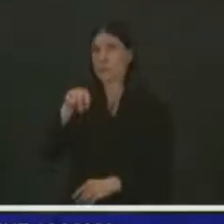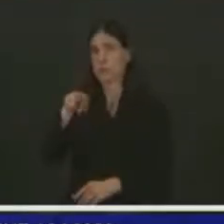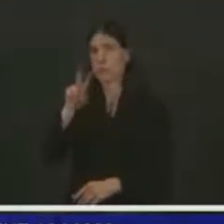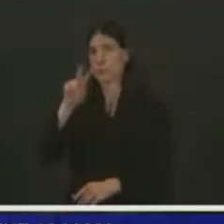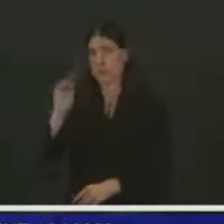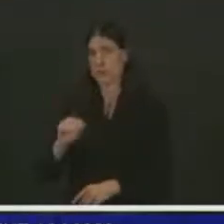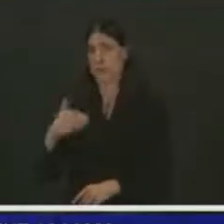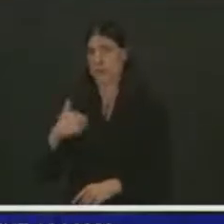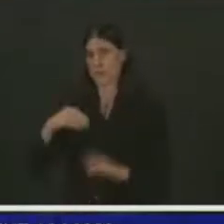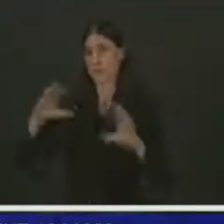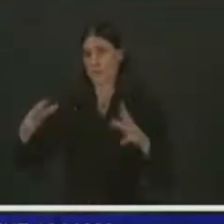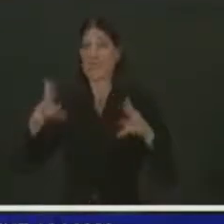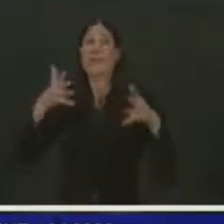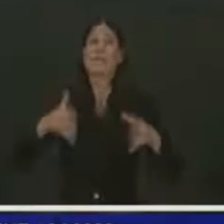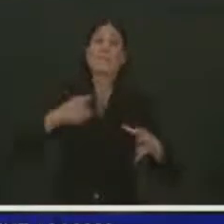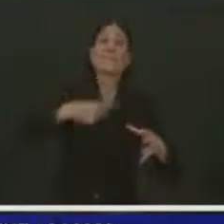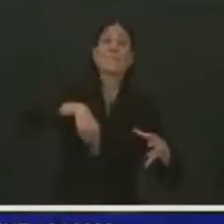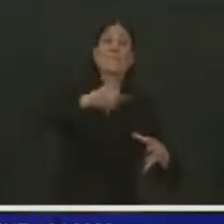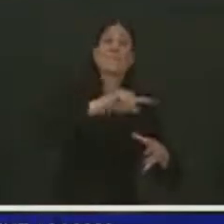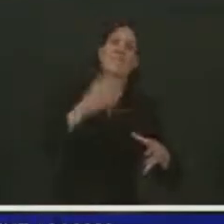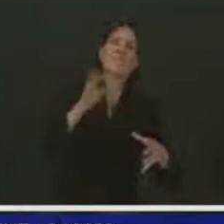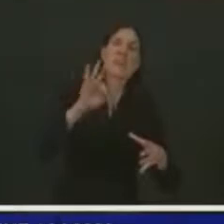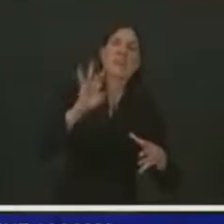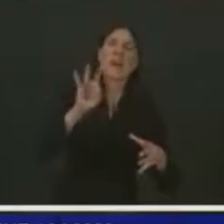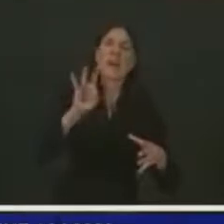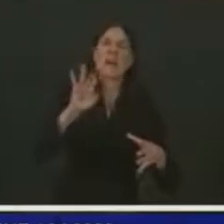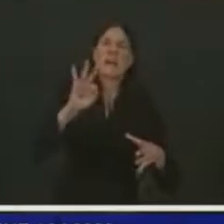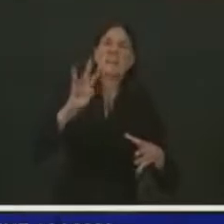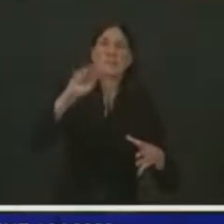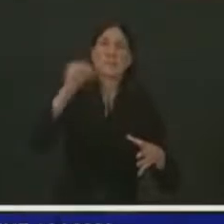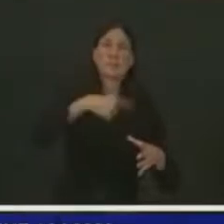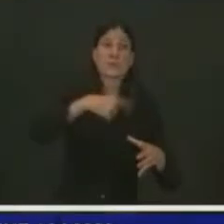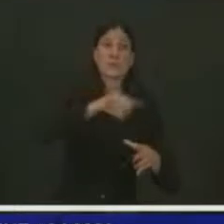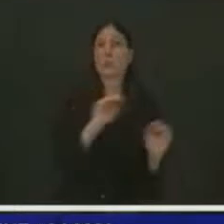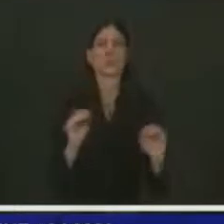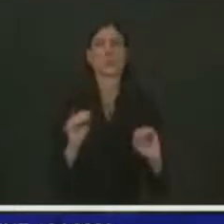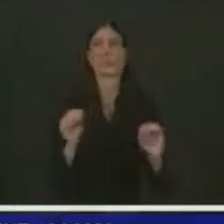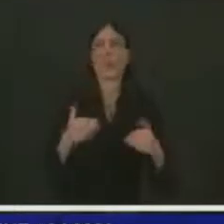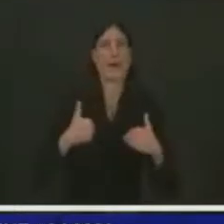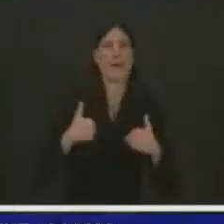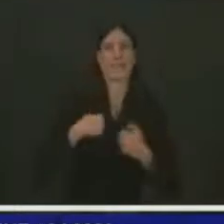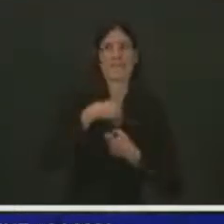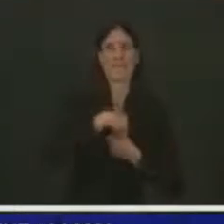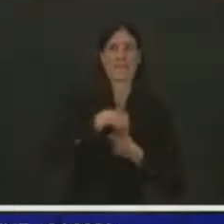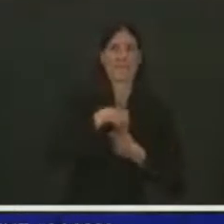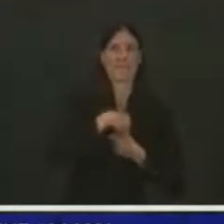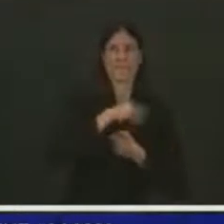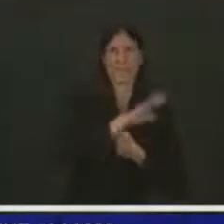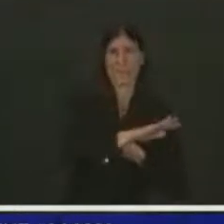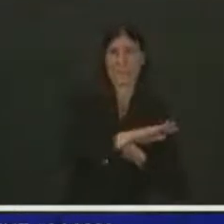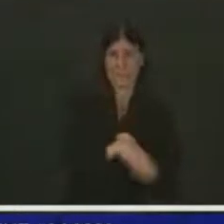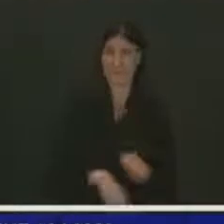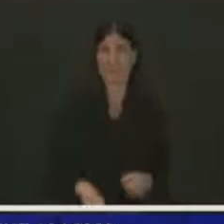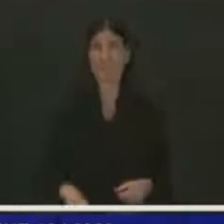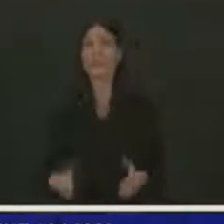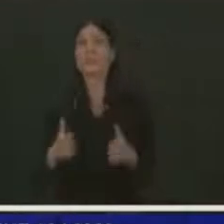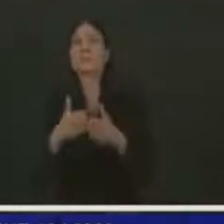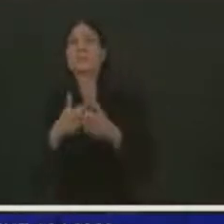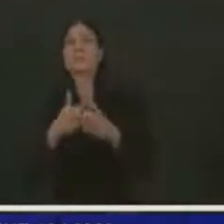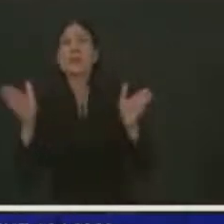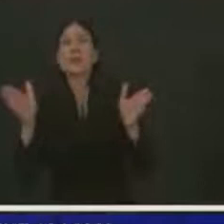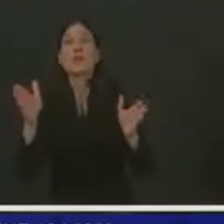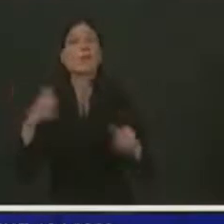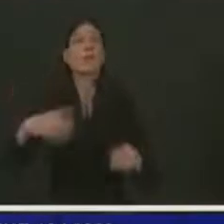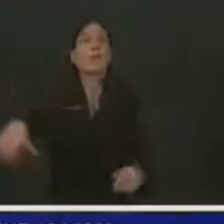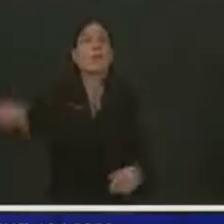test result when you look overall. So that's comparing the overall number and then also being aware of what happens when